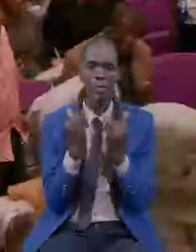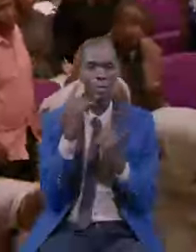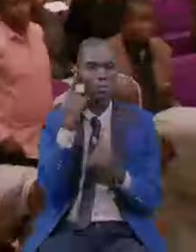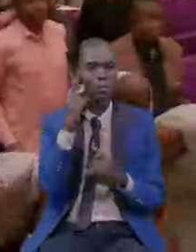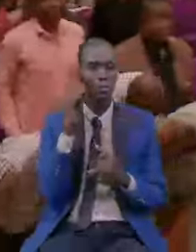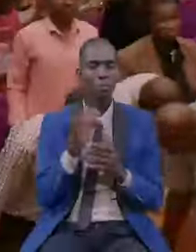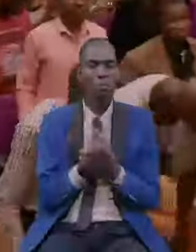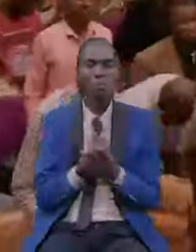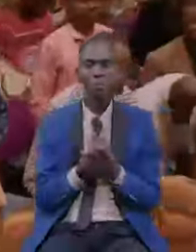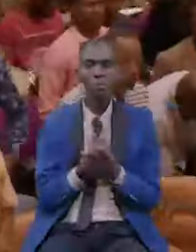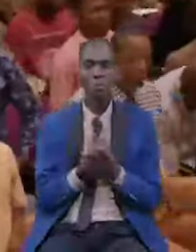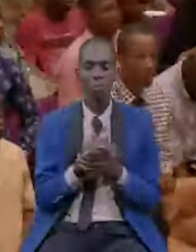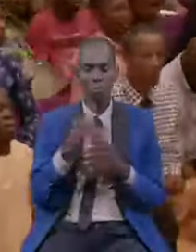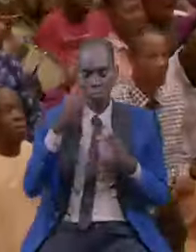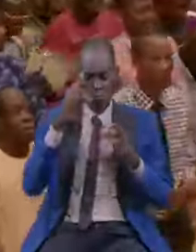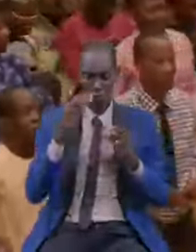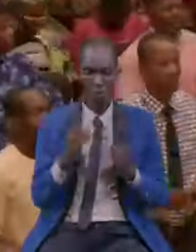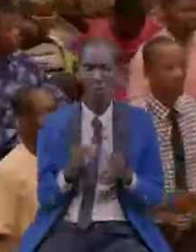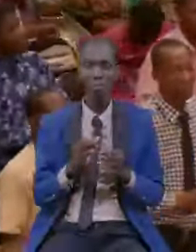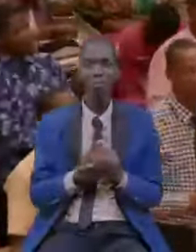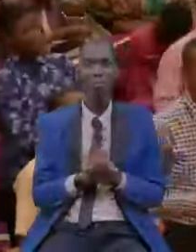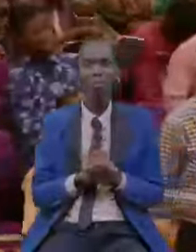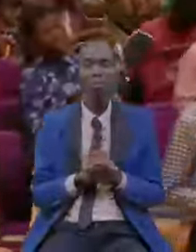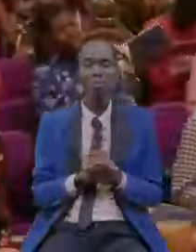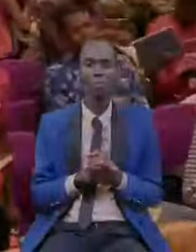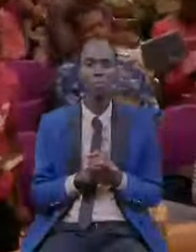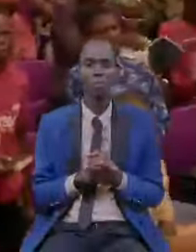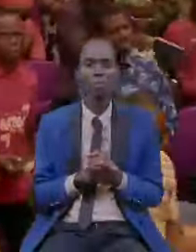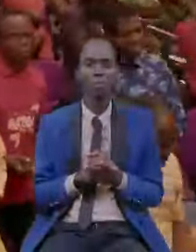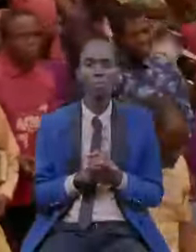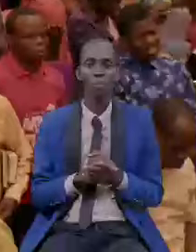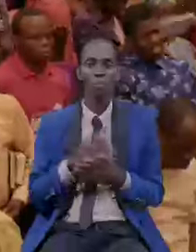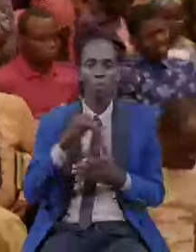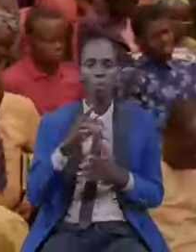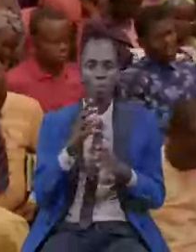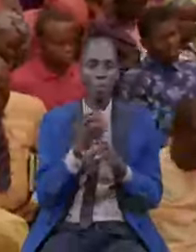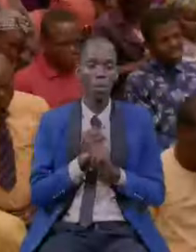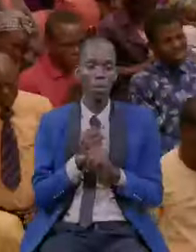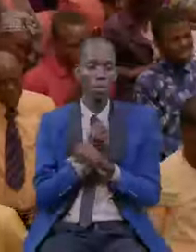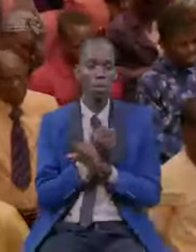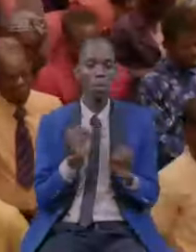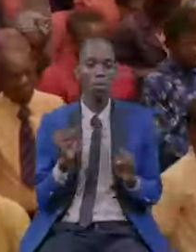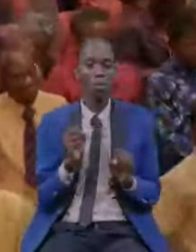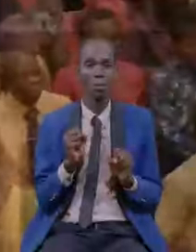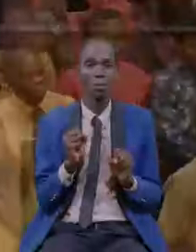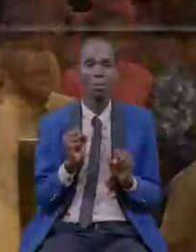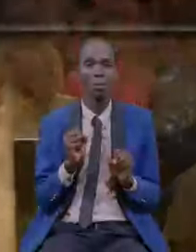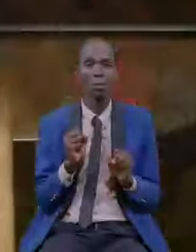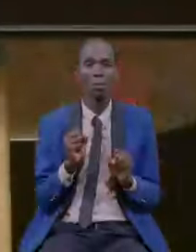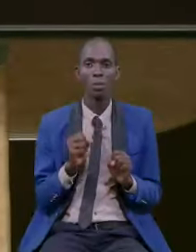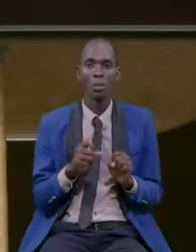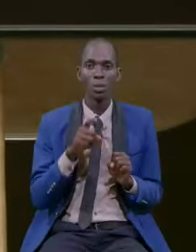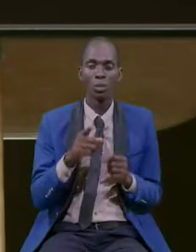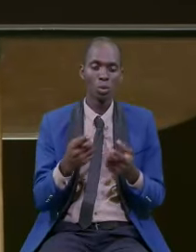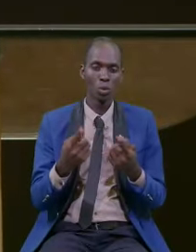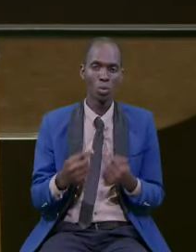Make up your mind. You got saved. You came to a church like